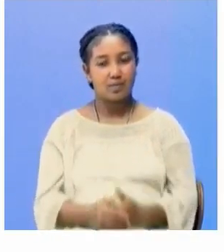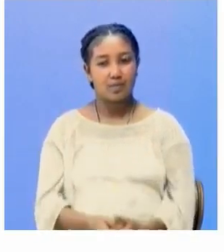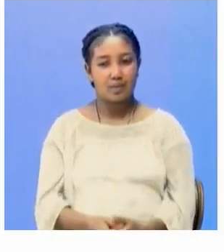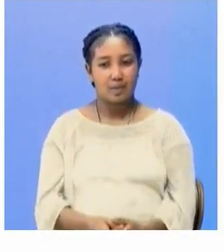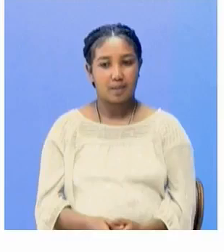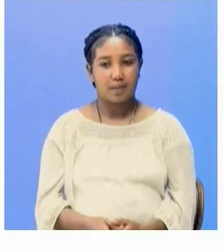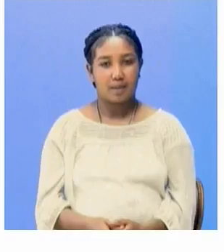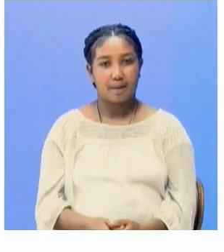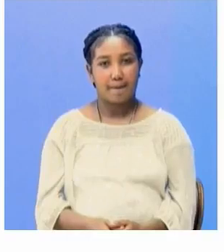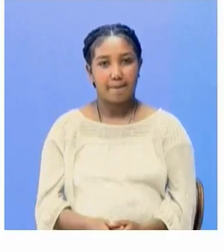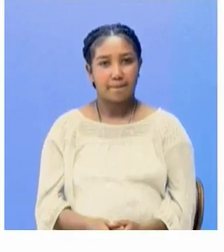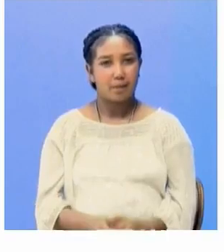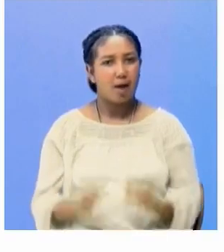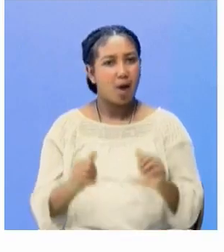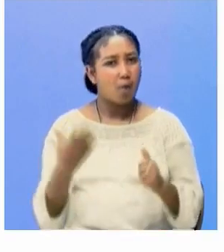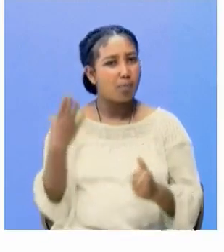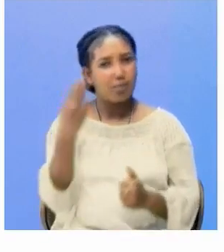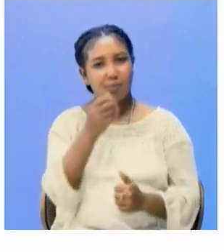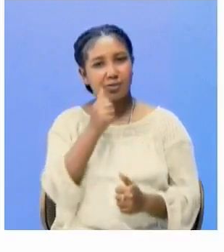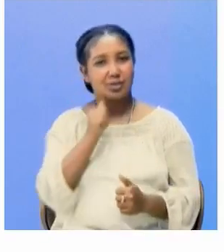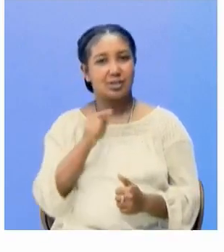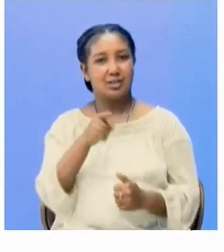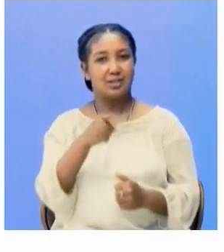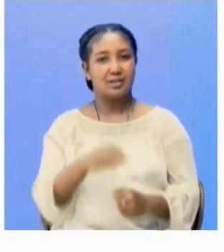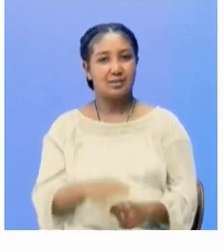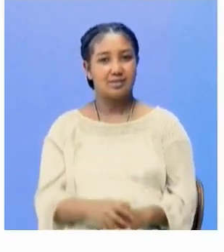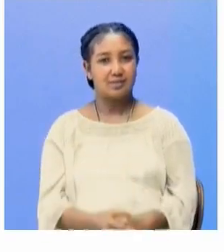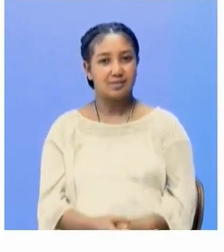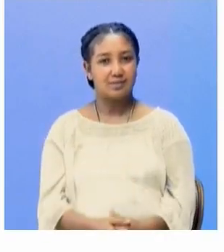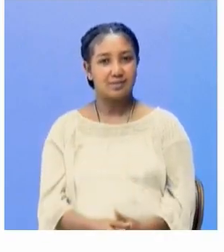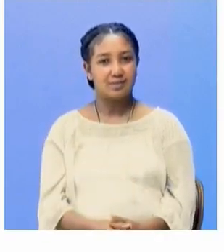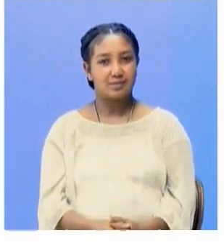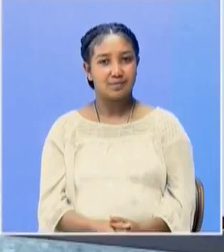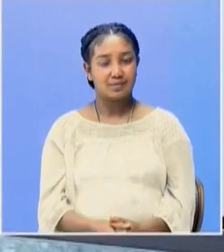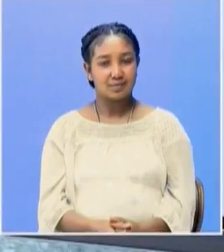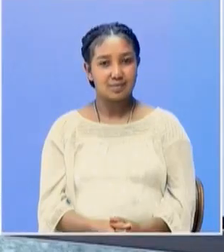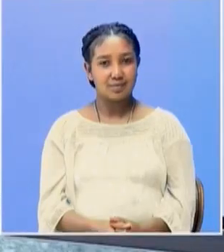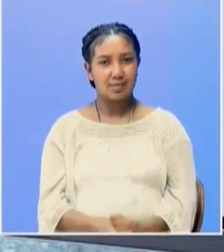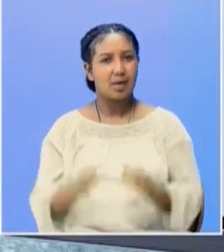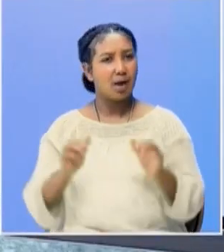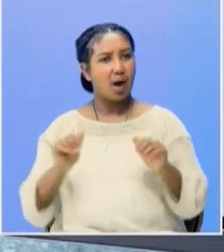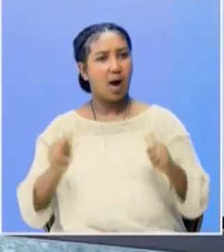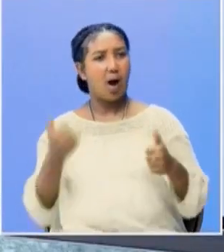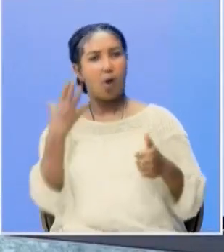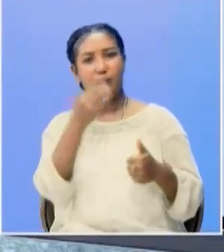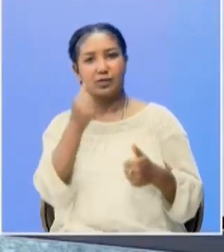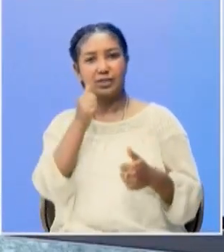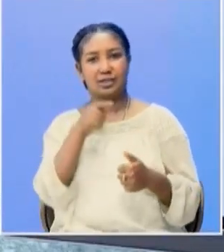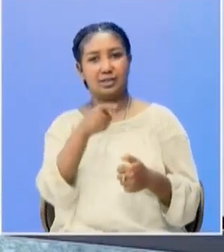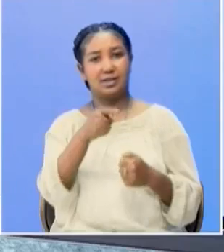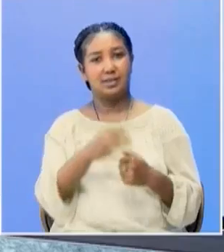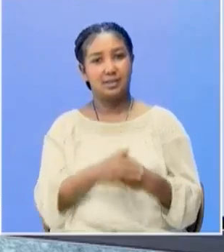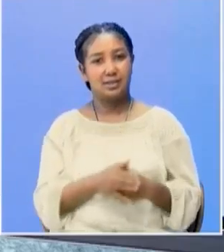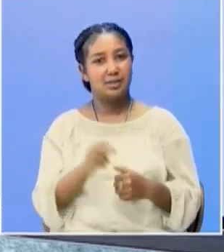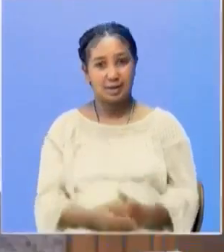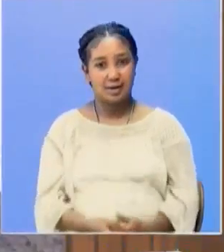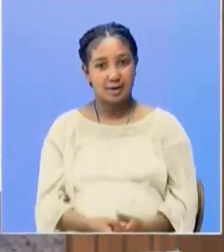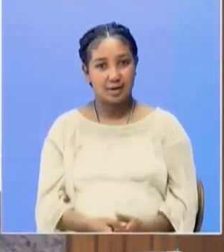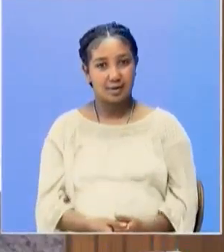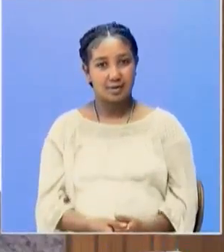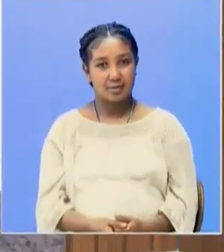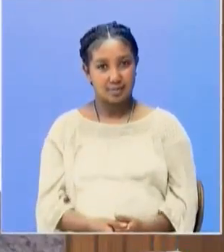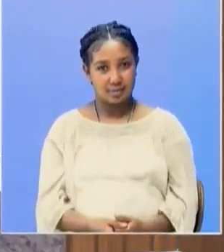beautiful she is. how beautiful she is. We can say